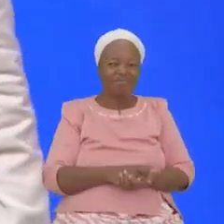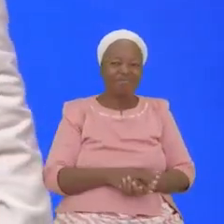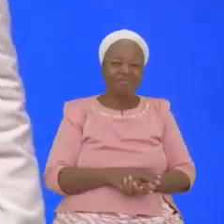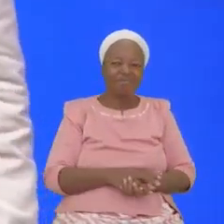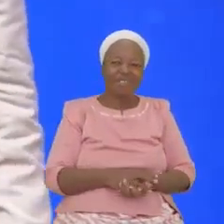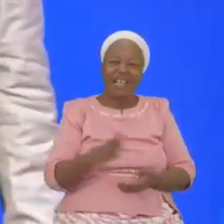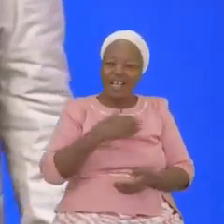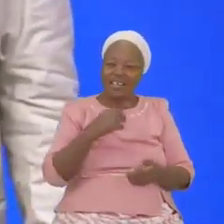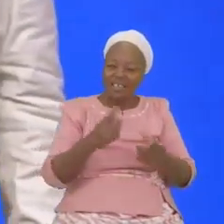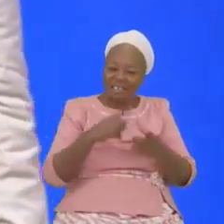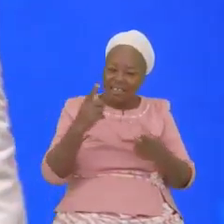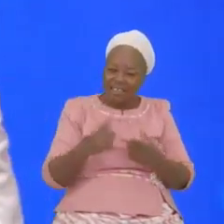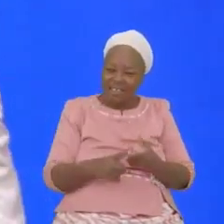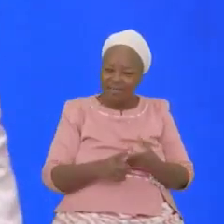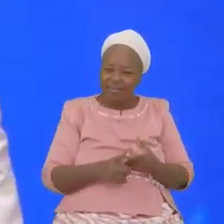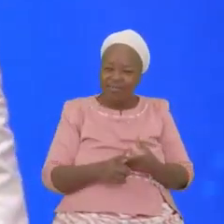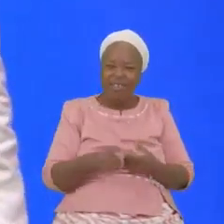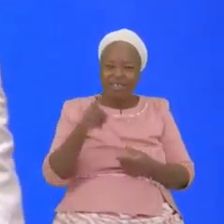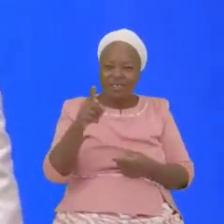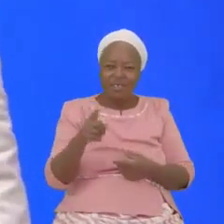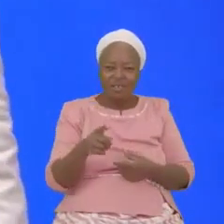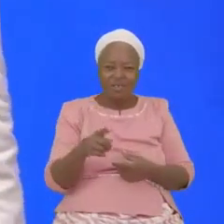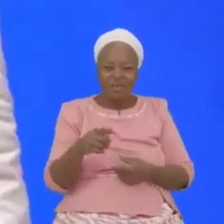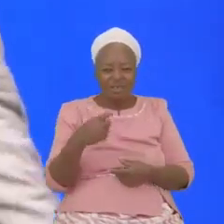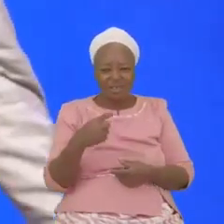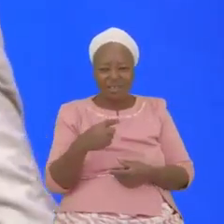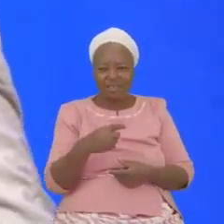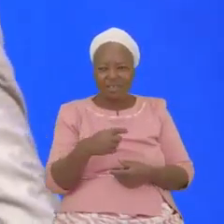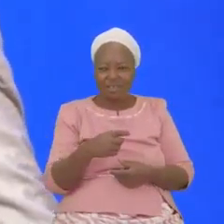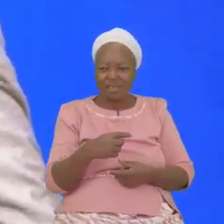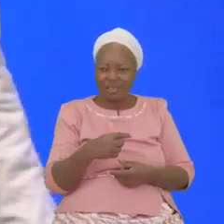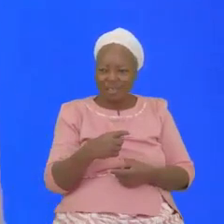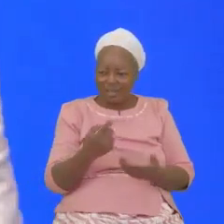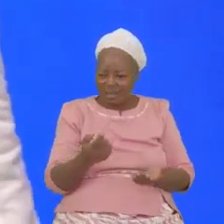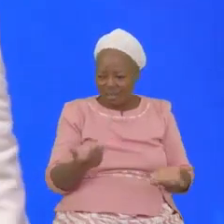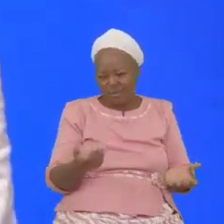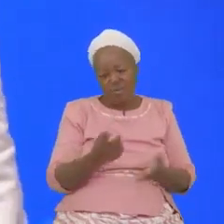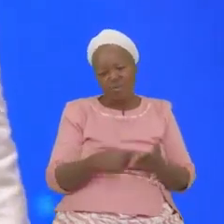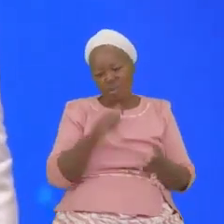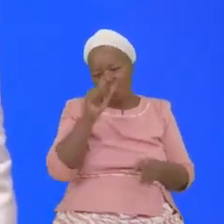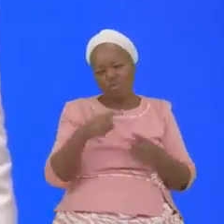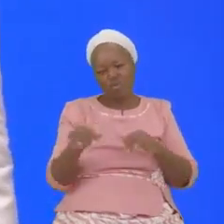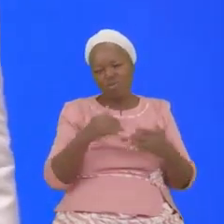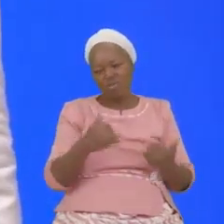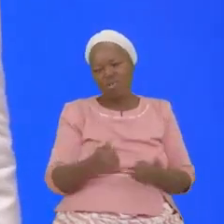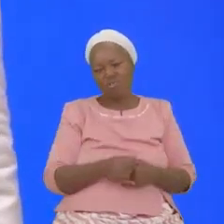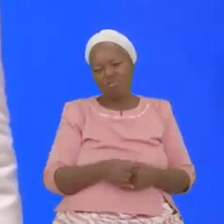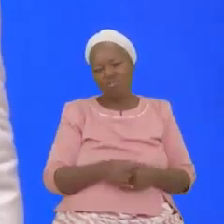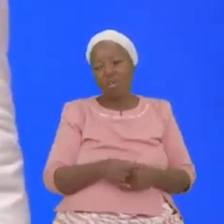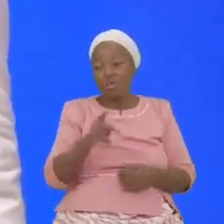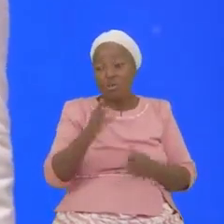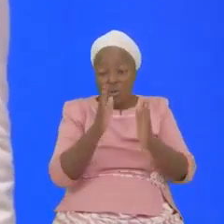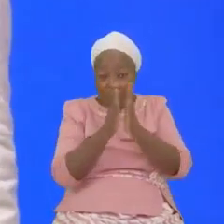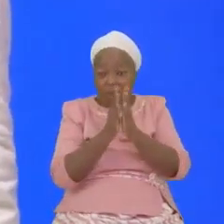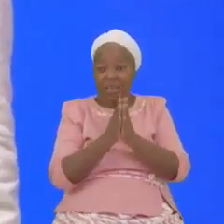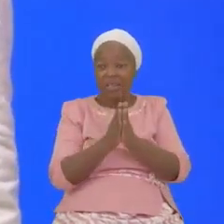And then you say, okay, what am I going to do now? Look up to God.